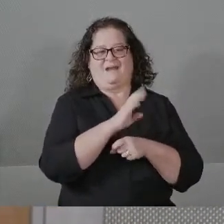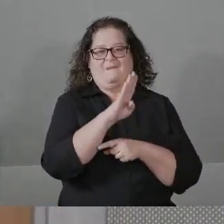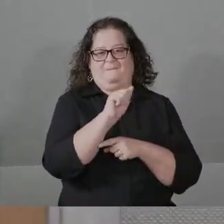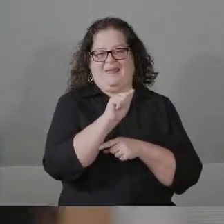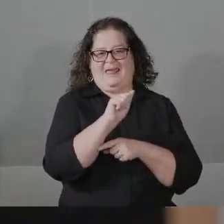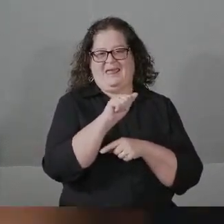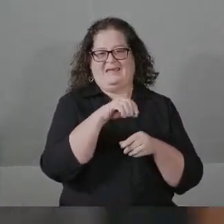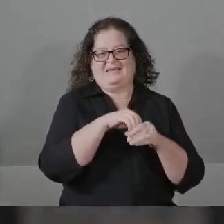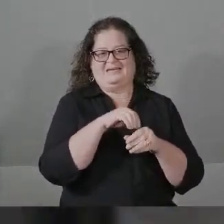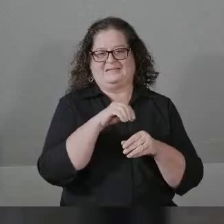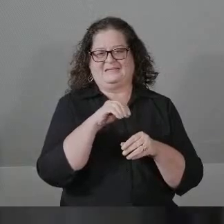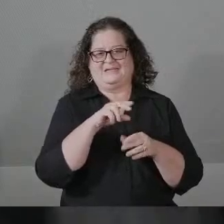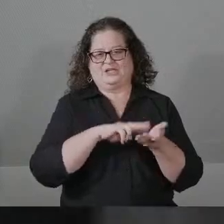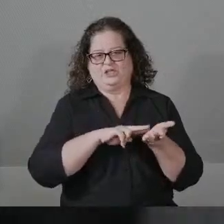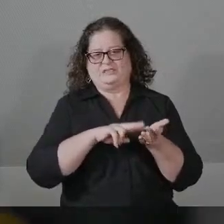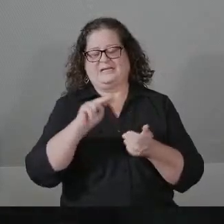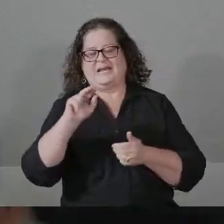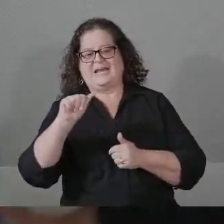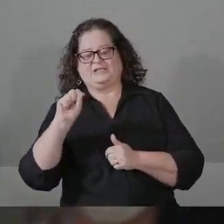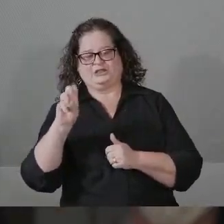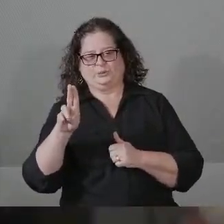University.